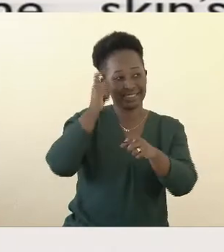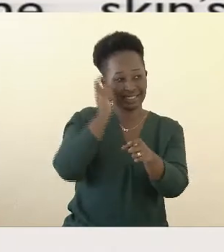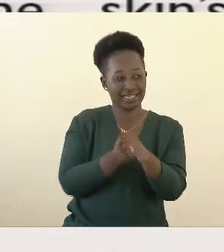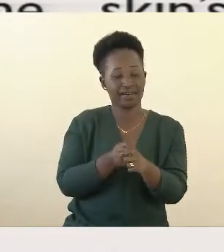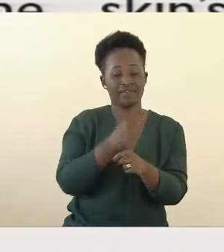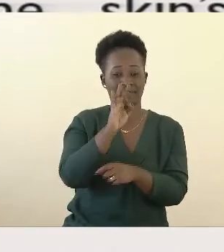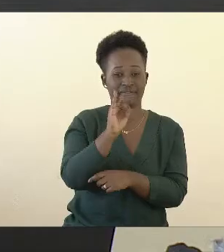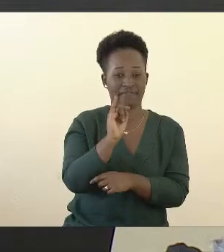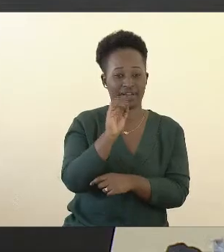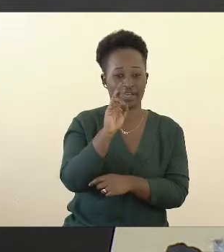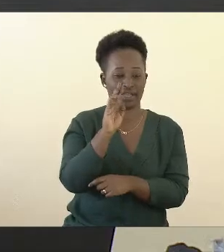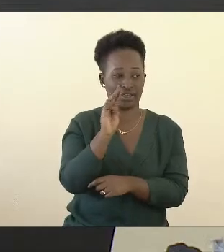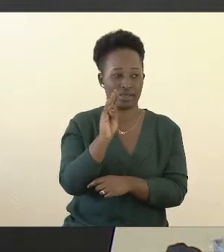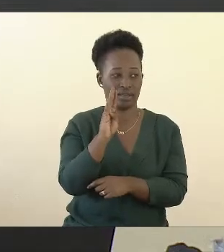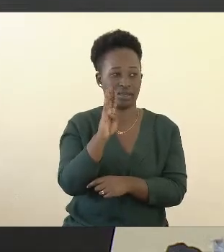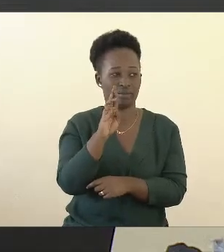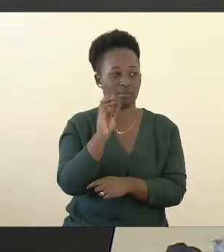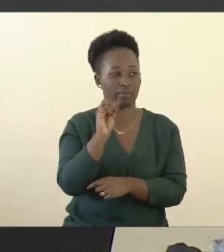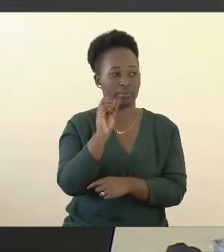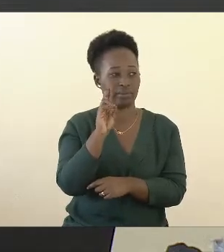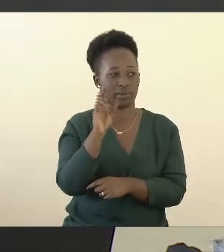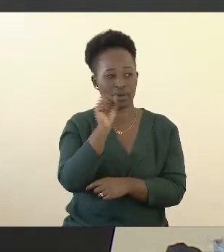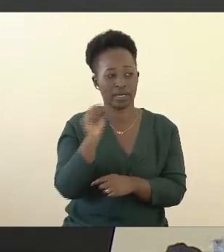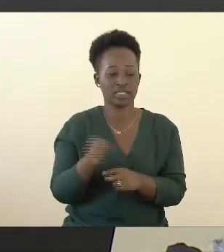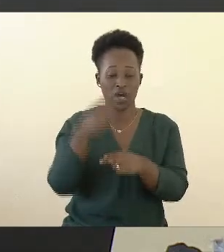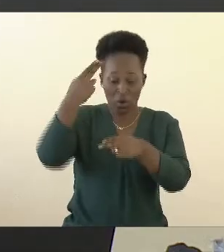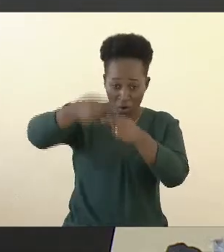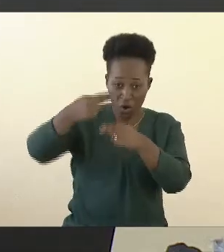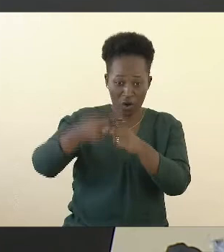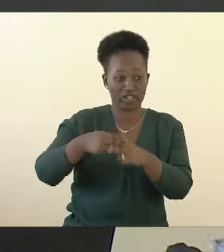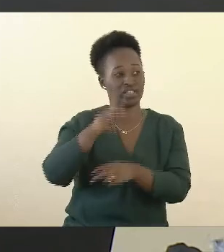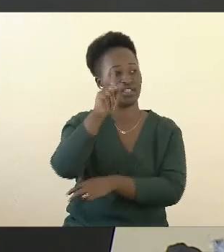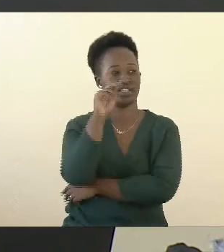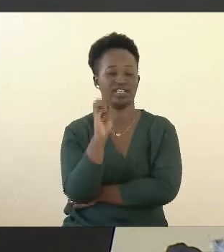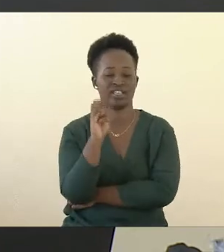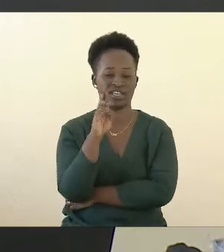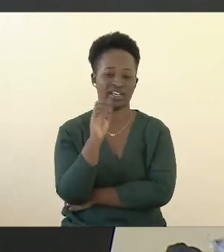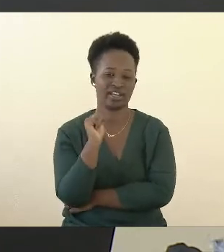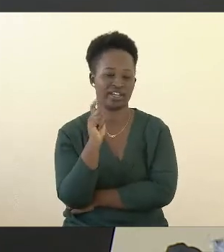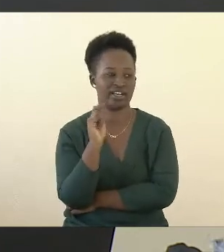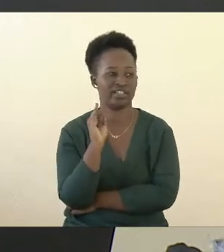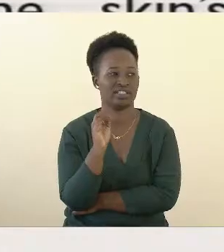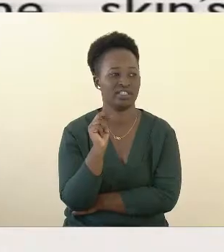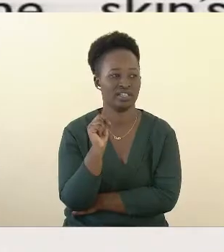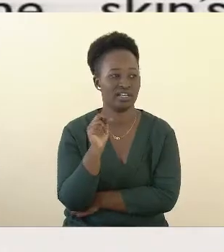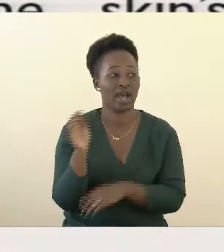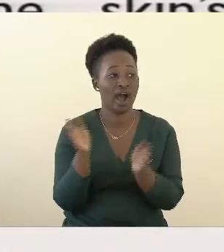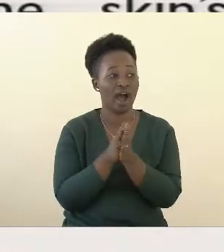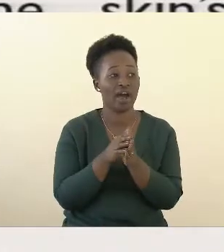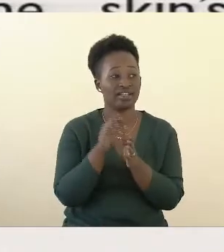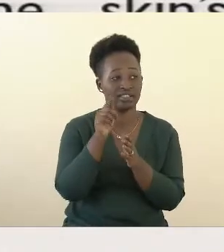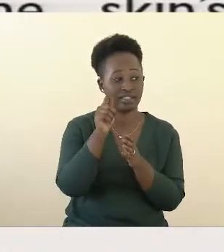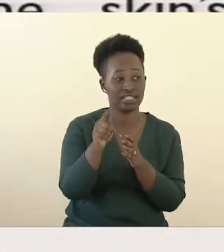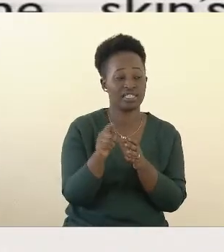is called keratin. And this protein is a main structural protein of epidermis, and